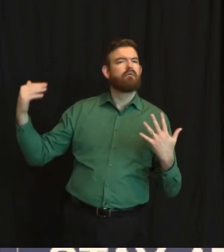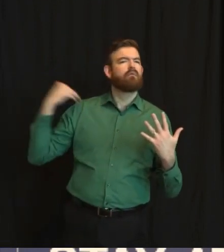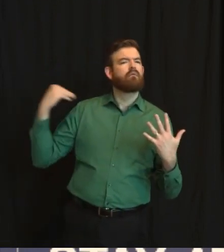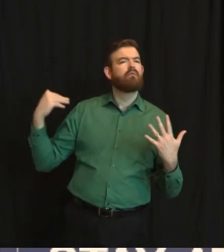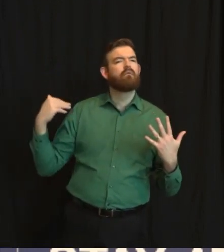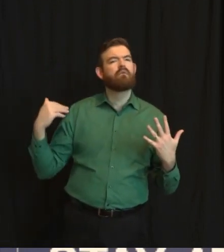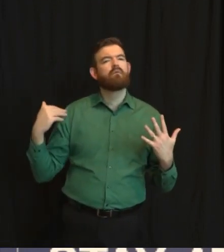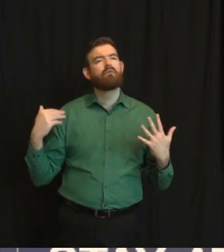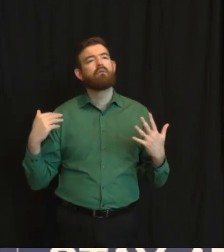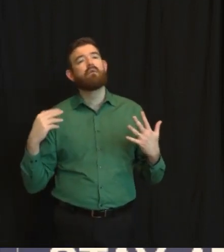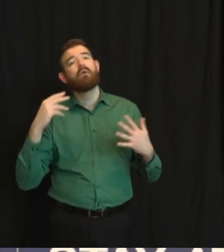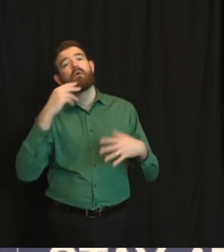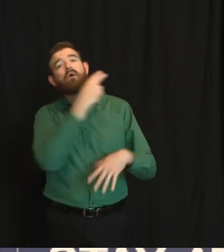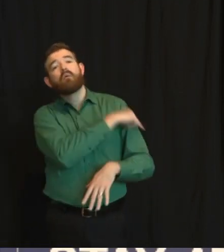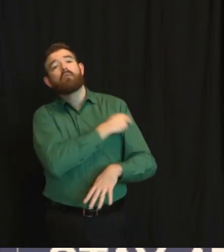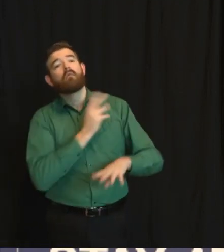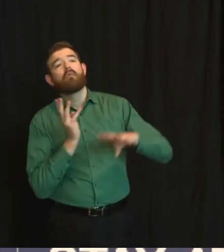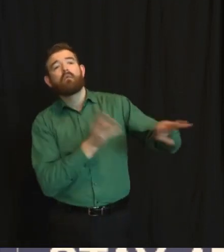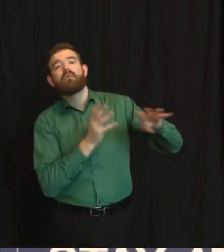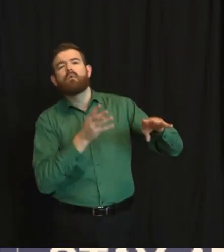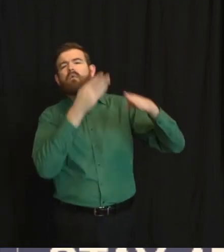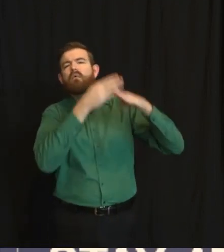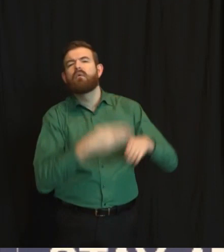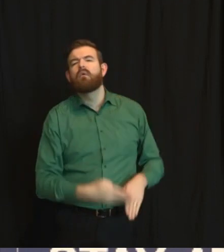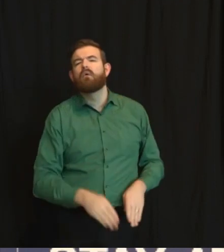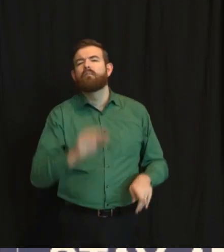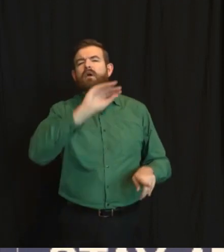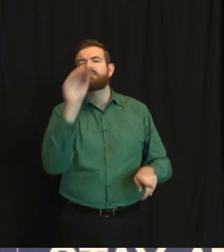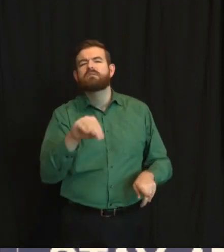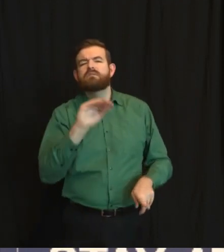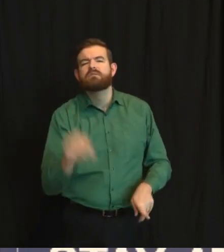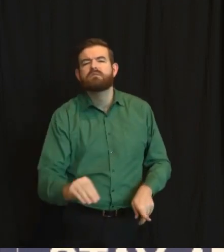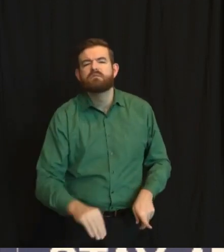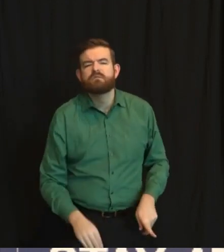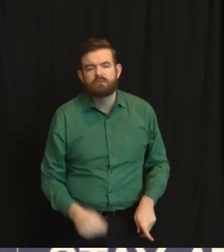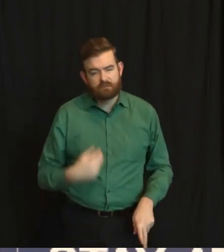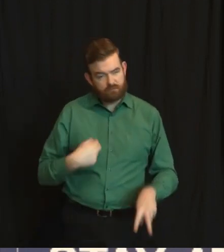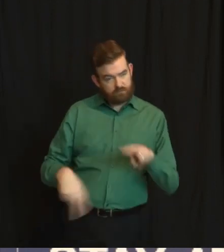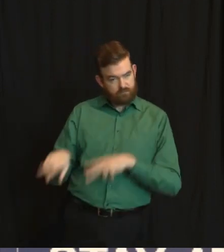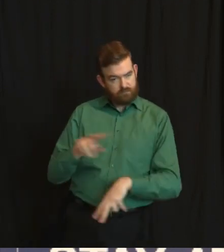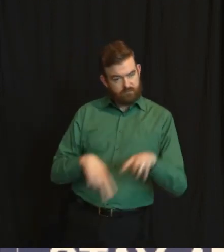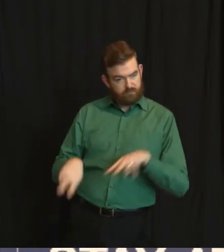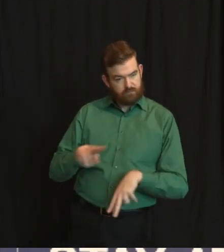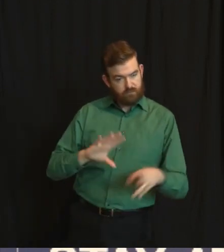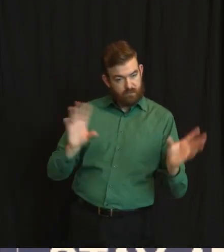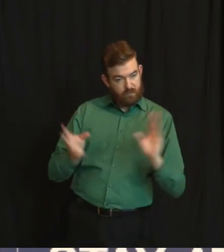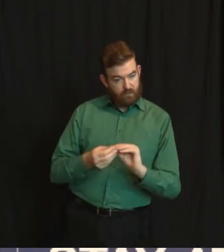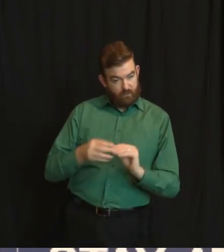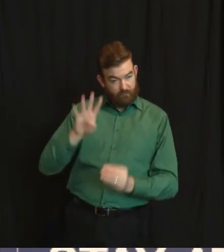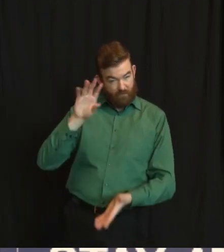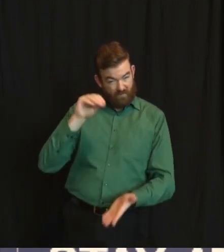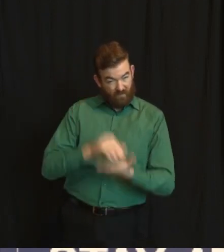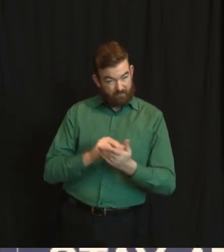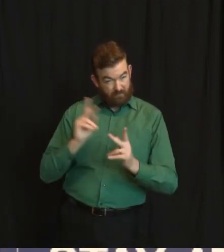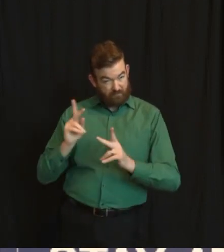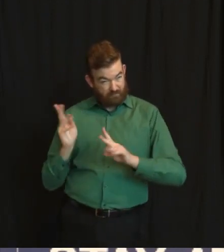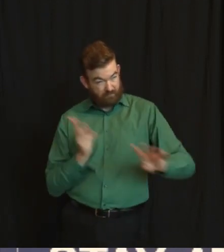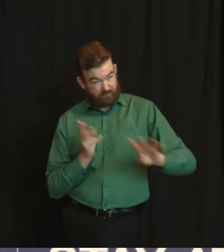of ethnicity. In a review of 40,309 hospitalizations, we report